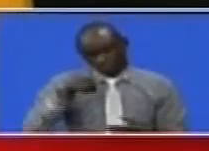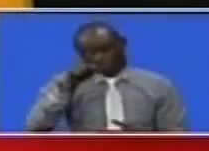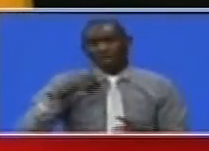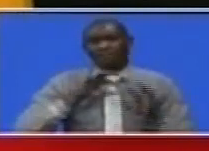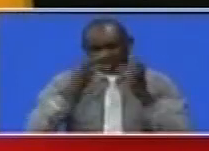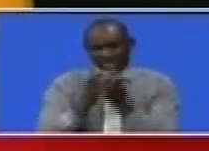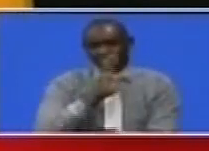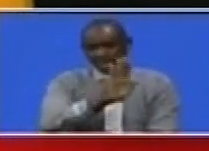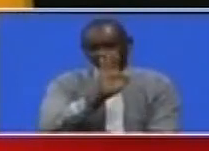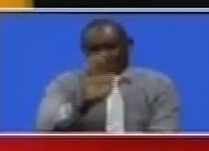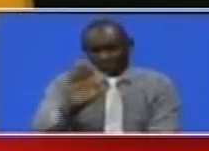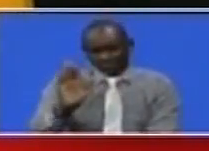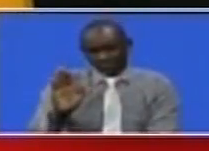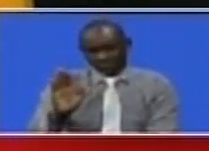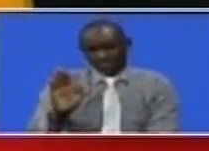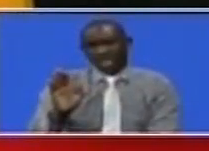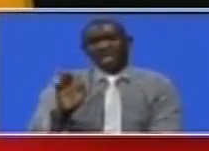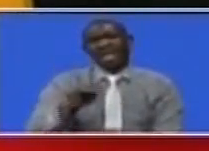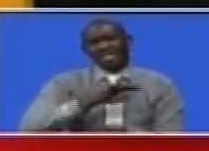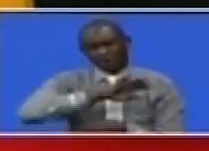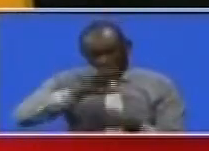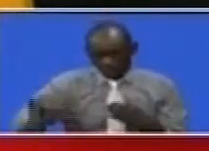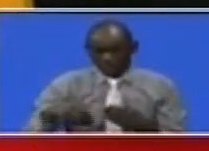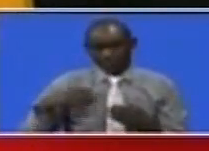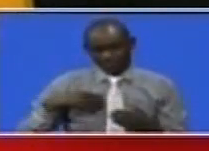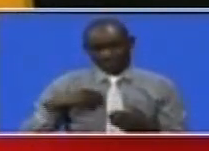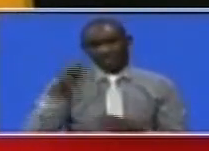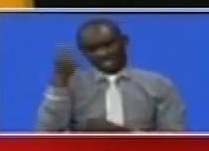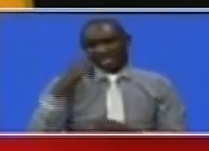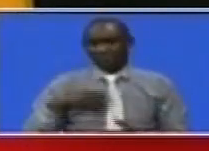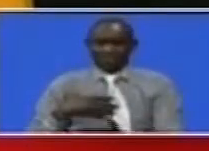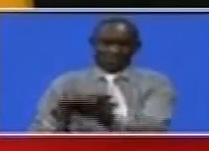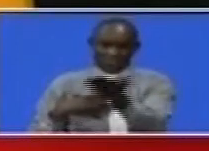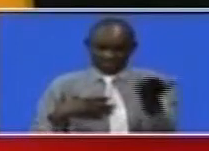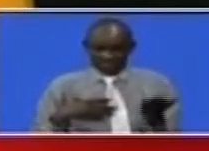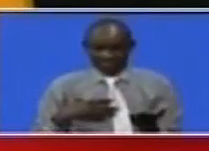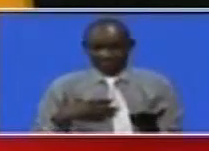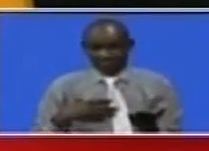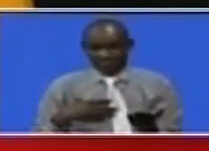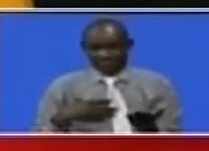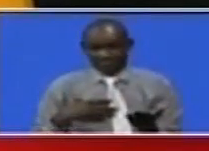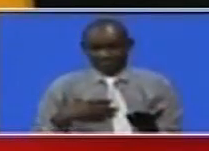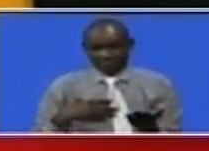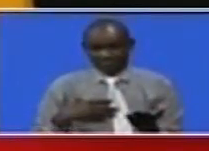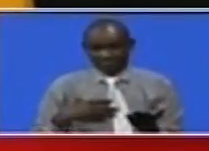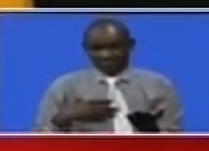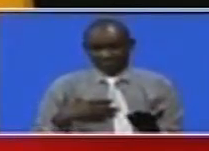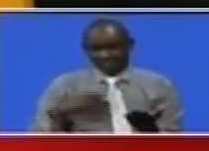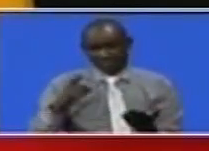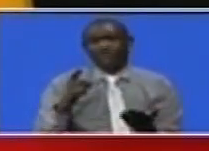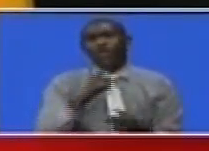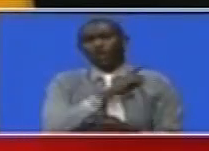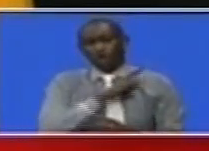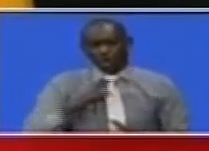families and all the beloved Kenyan people, I invoke the